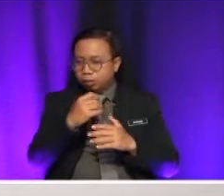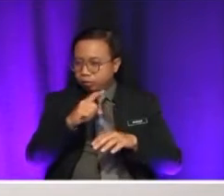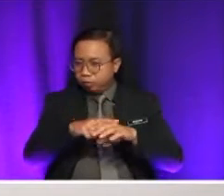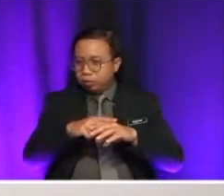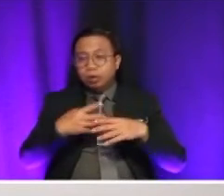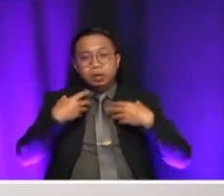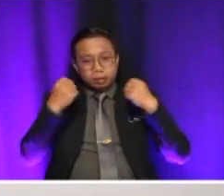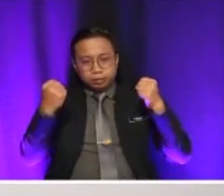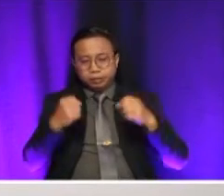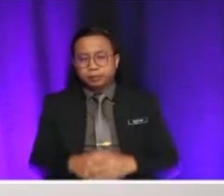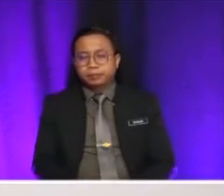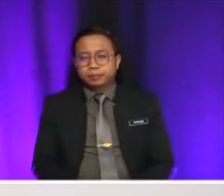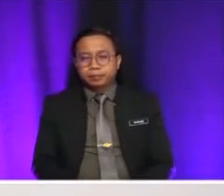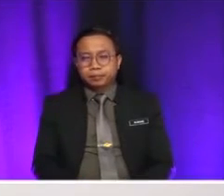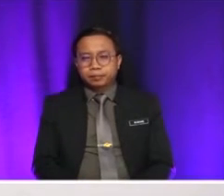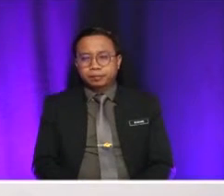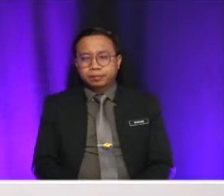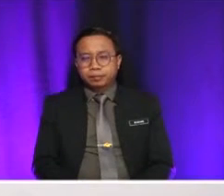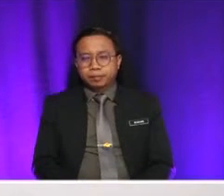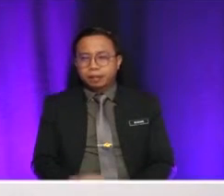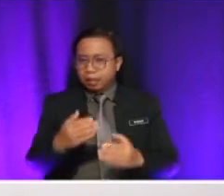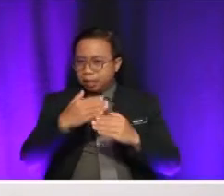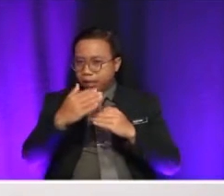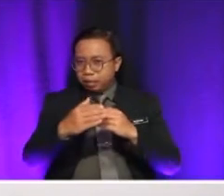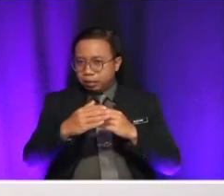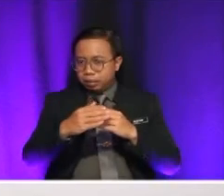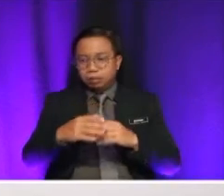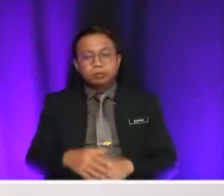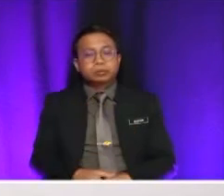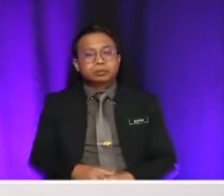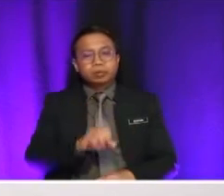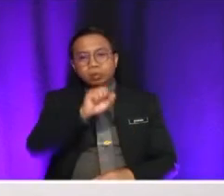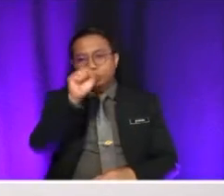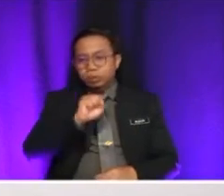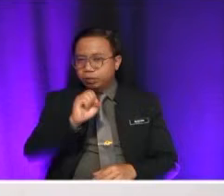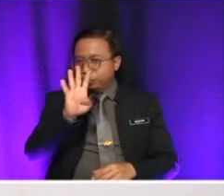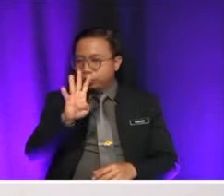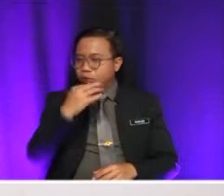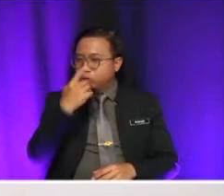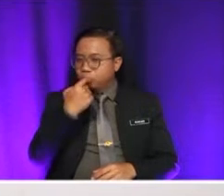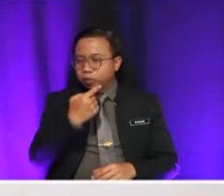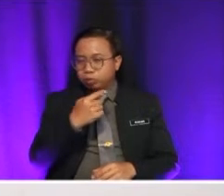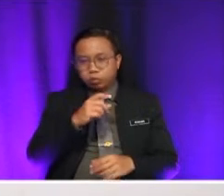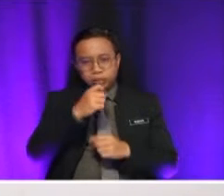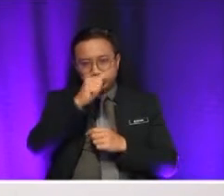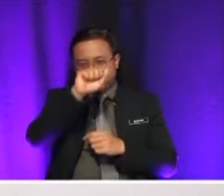Vashini, and you get Okay. your colored stick too. All right. All right. Let us look at the next one. Okay. Question 4. Who would like to answer question